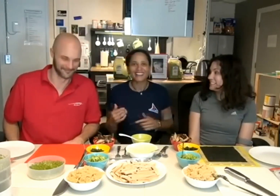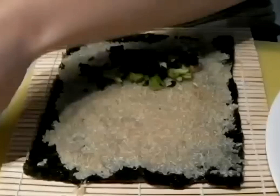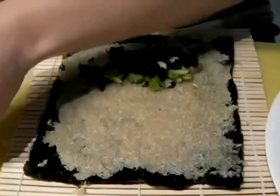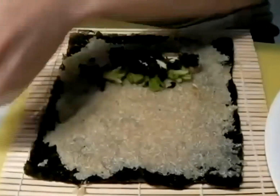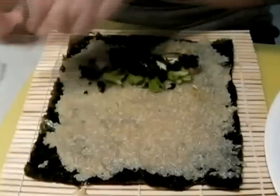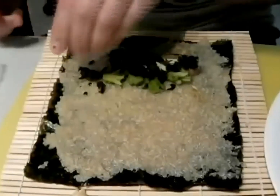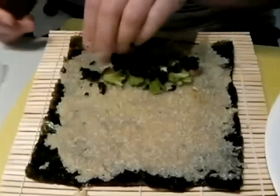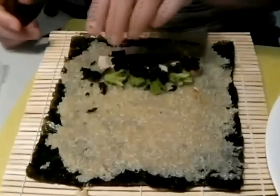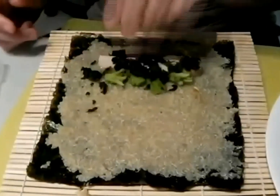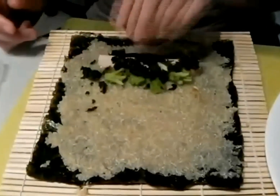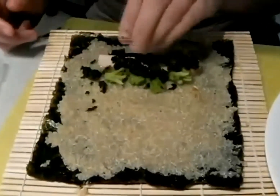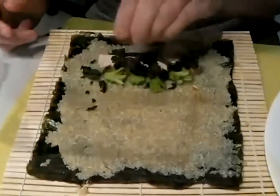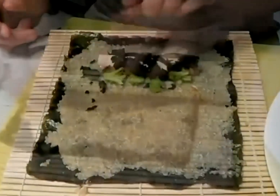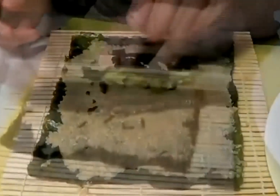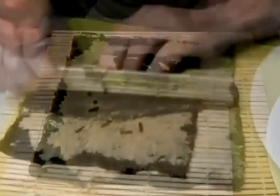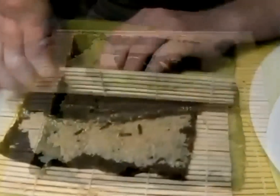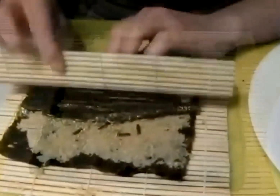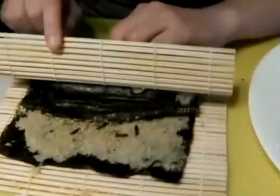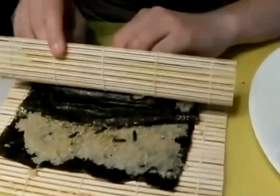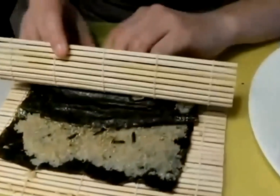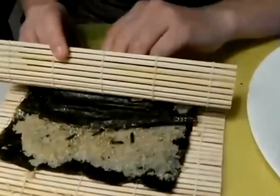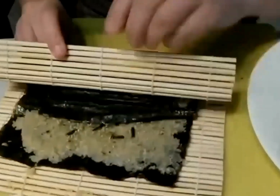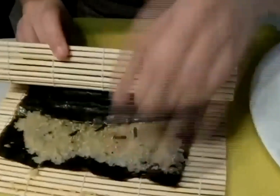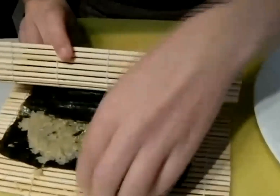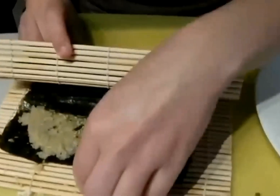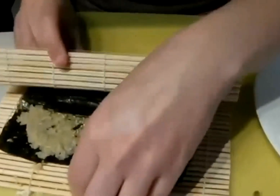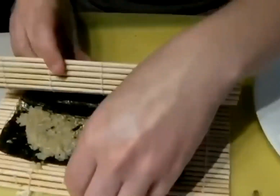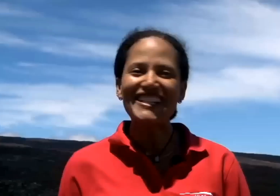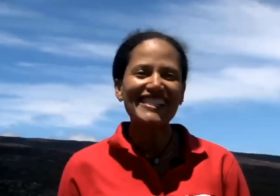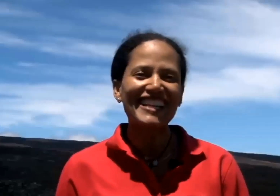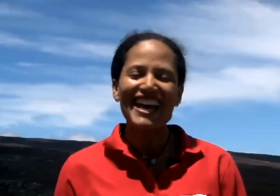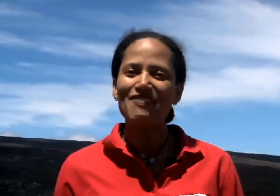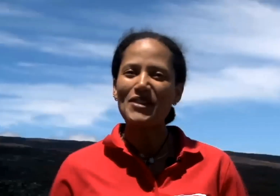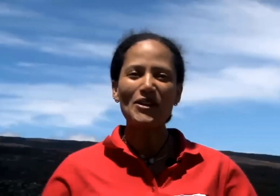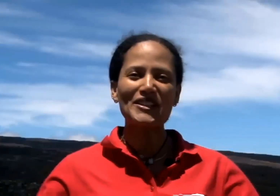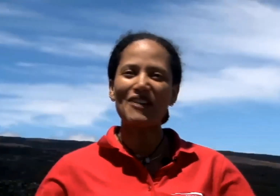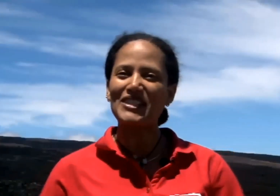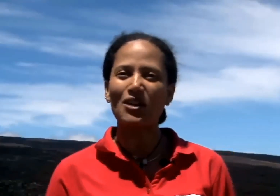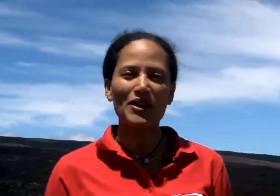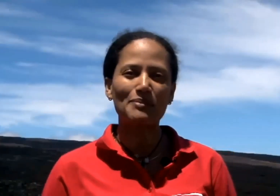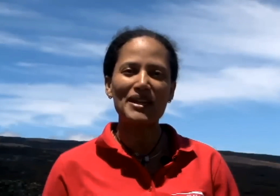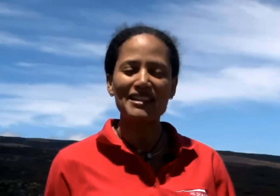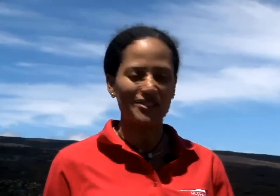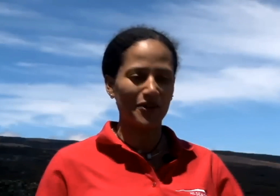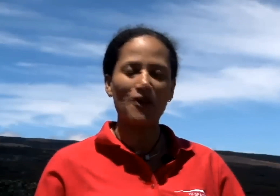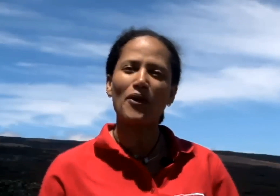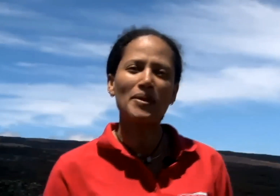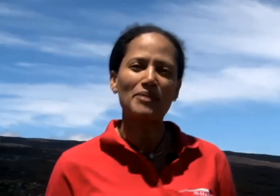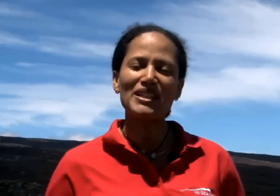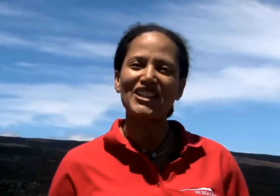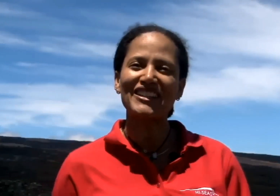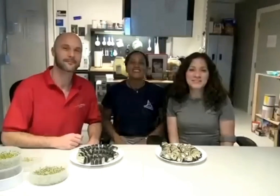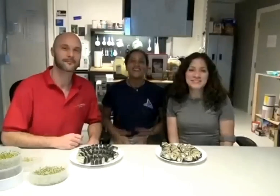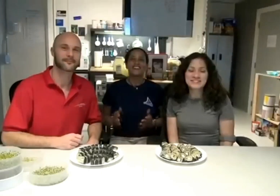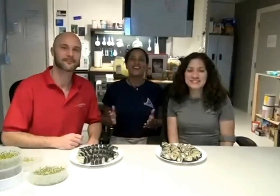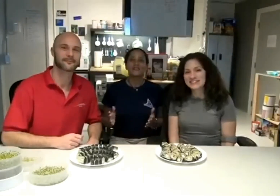Where people were able to submit recipes, and we picked 25 finalists, and we cooked every single recipe during our